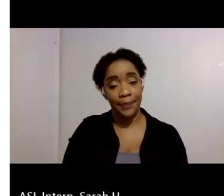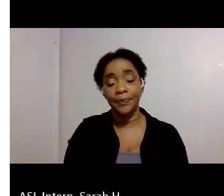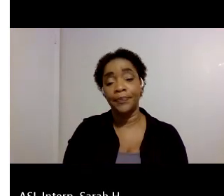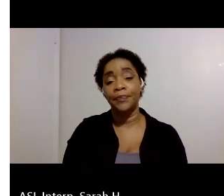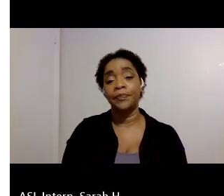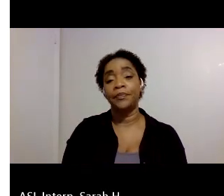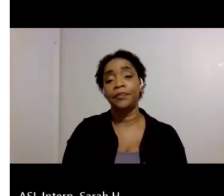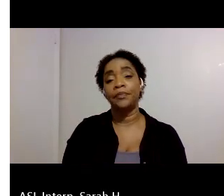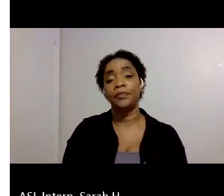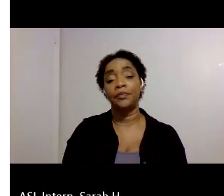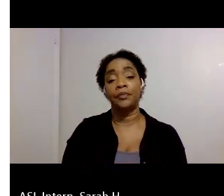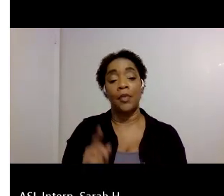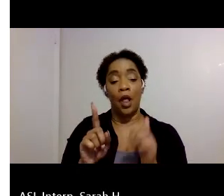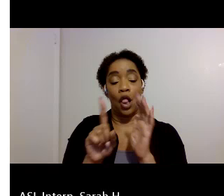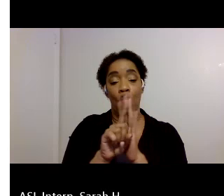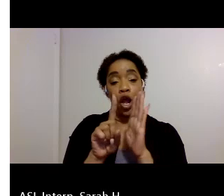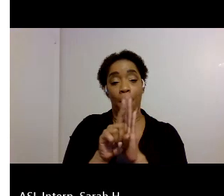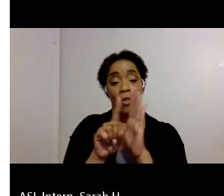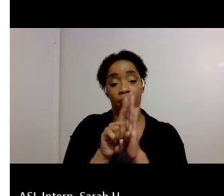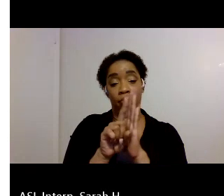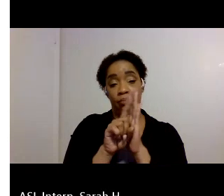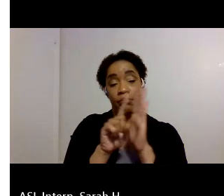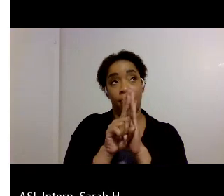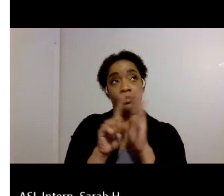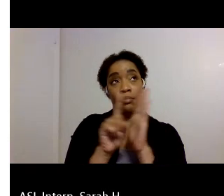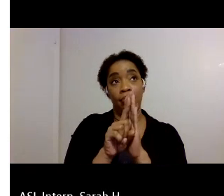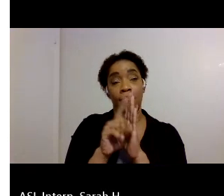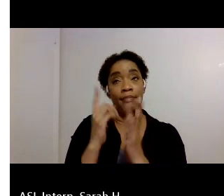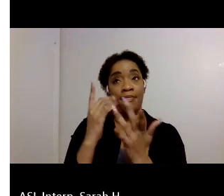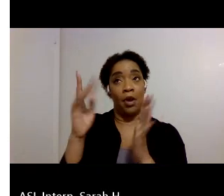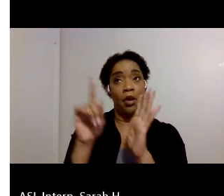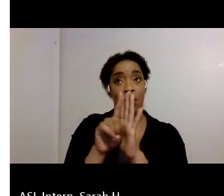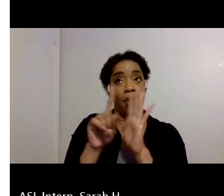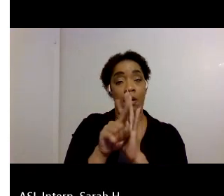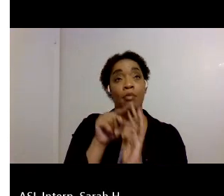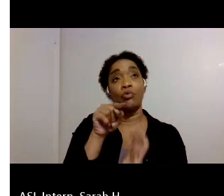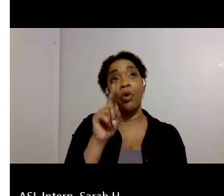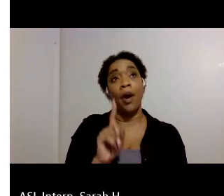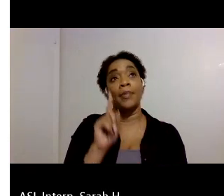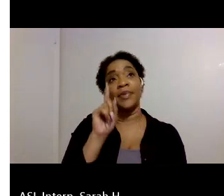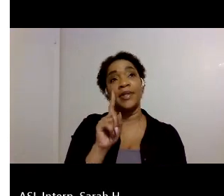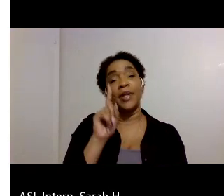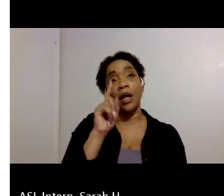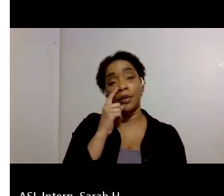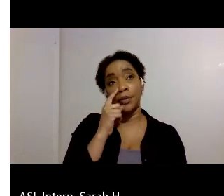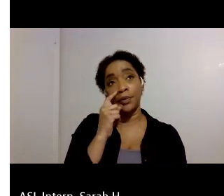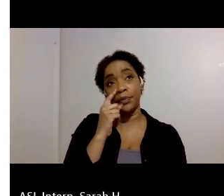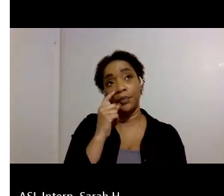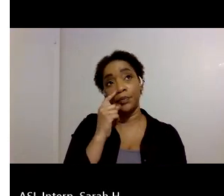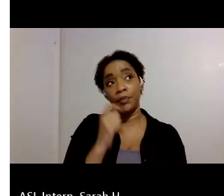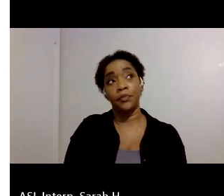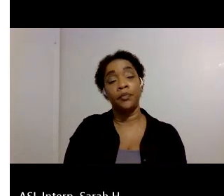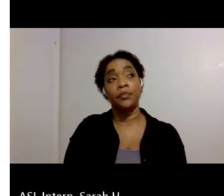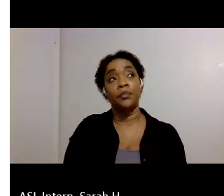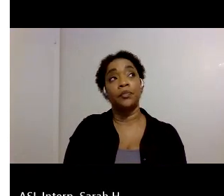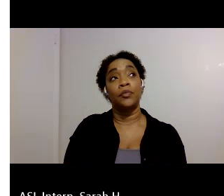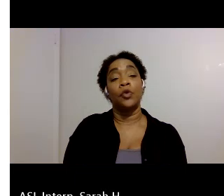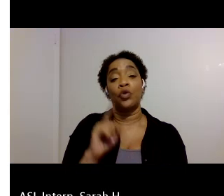The alarm goes off, the alert goes off. Say you're on the second level, you're in a heightened